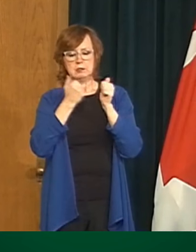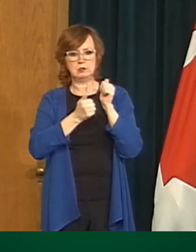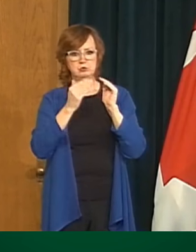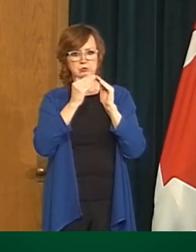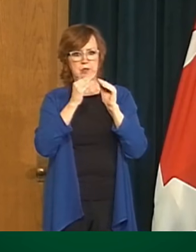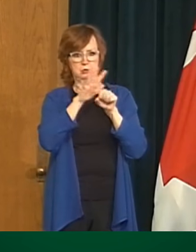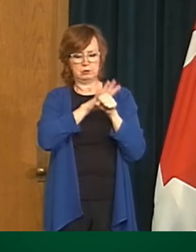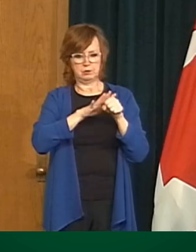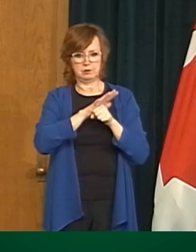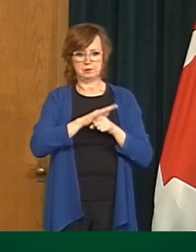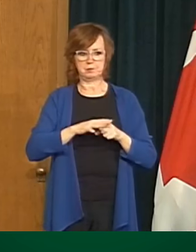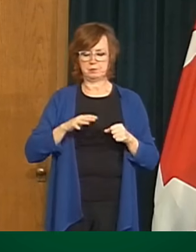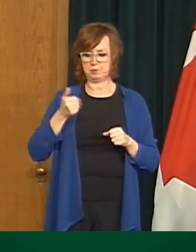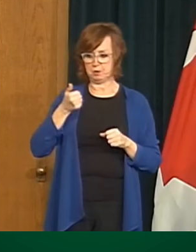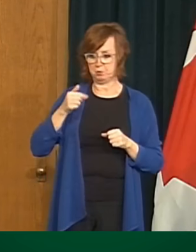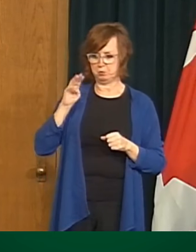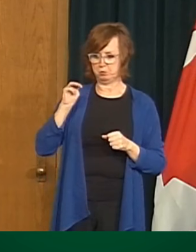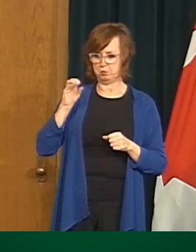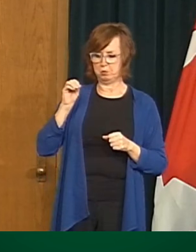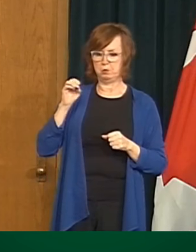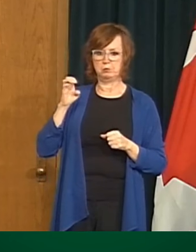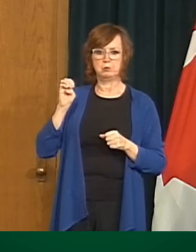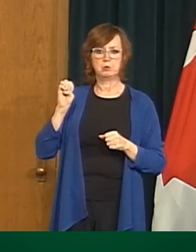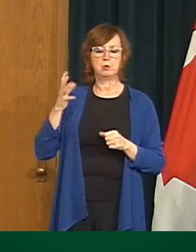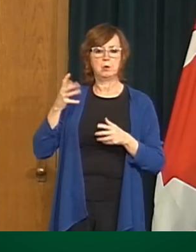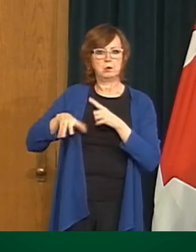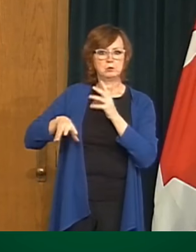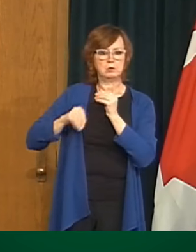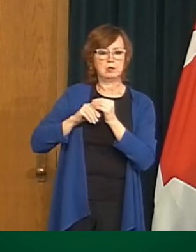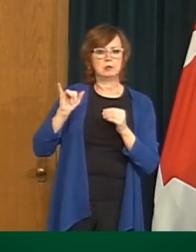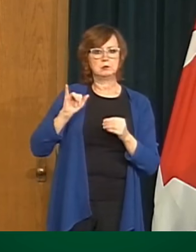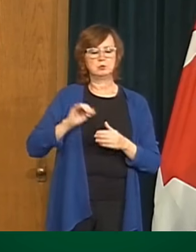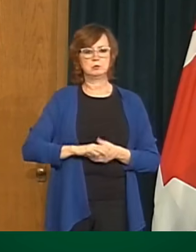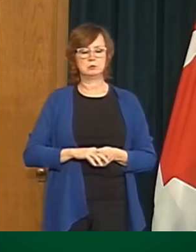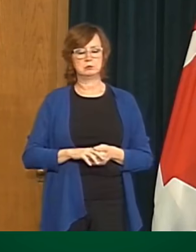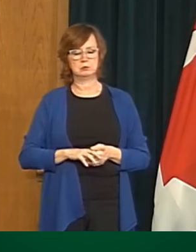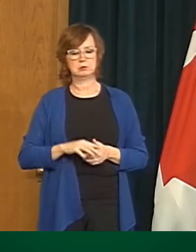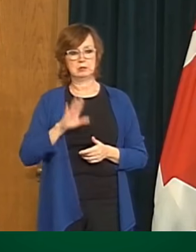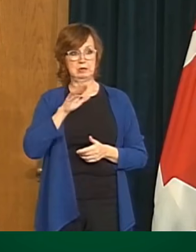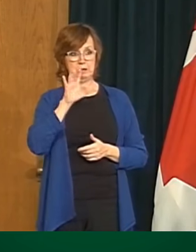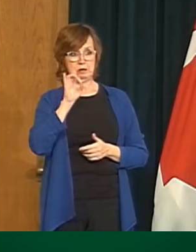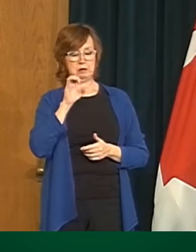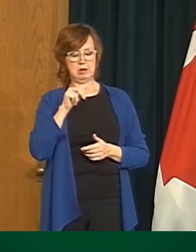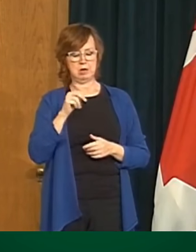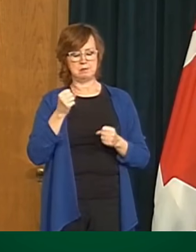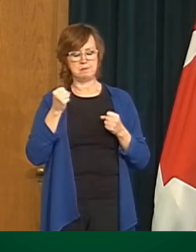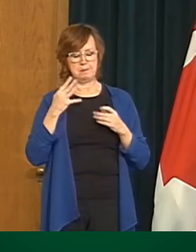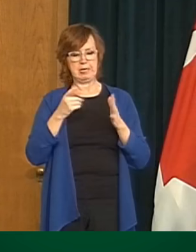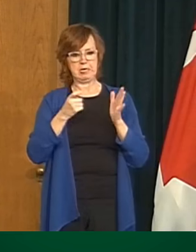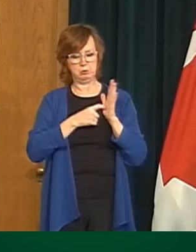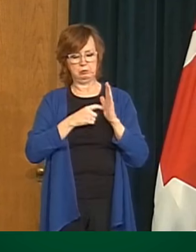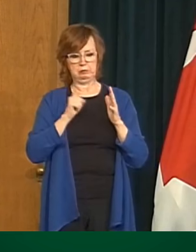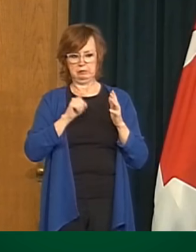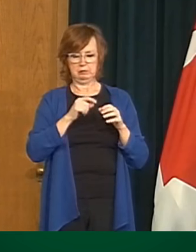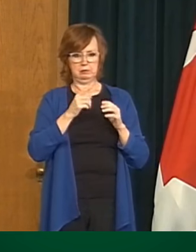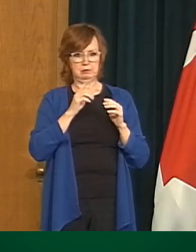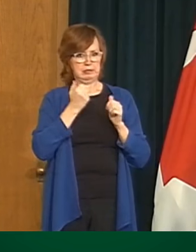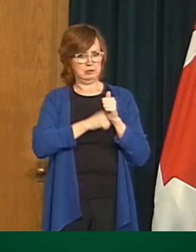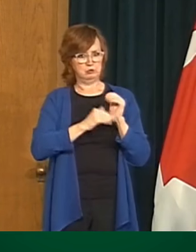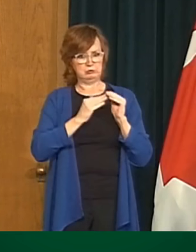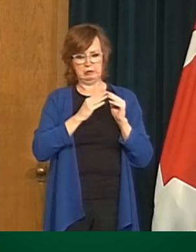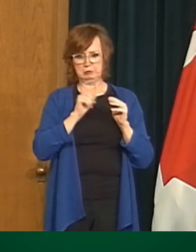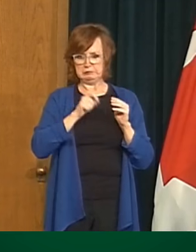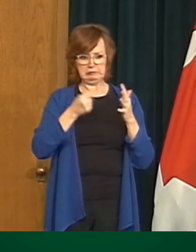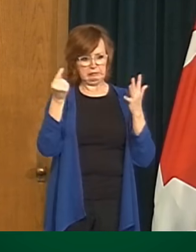municipalities. And I would add, Dan, there are many capital needs, both of local community value and